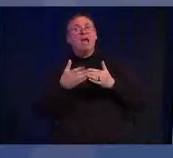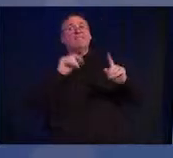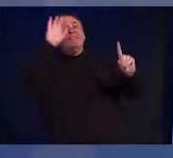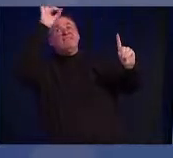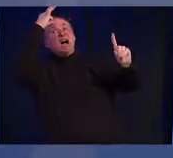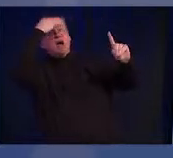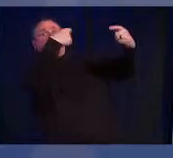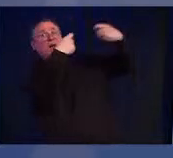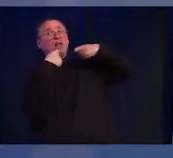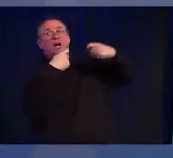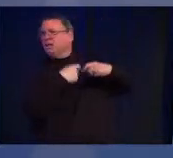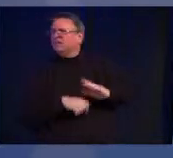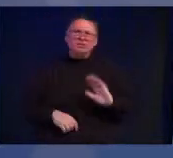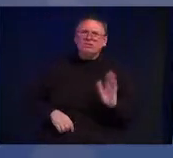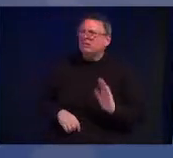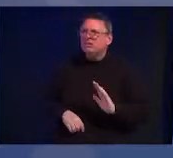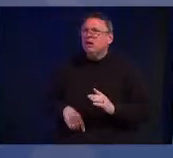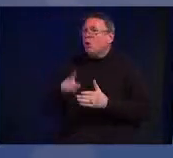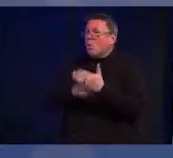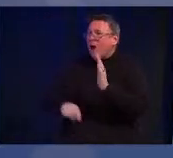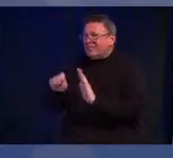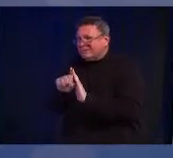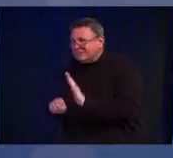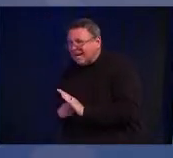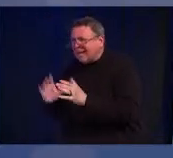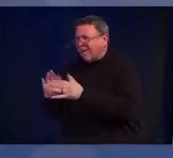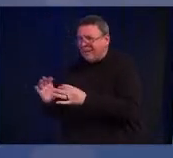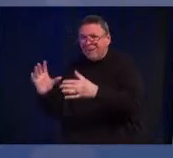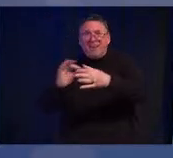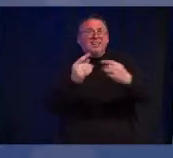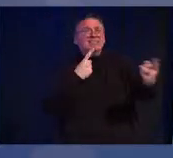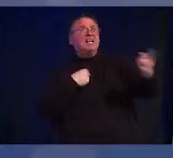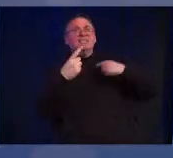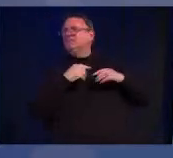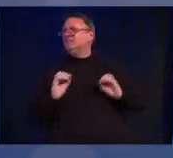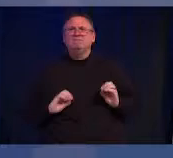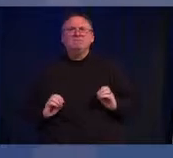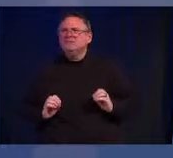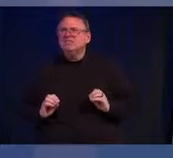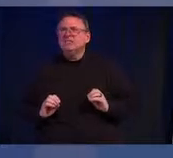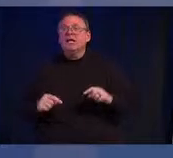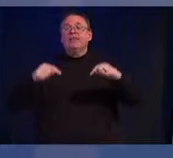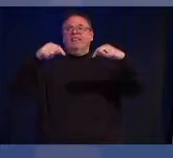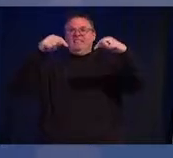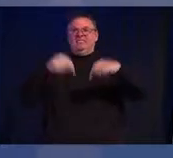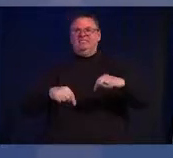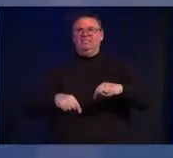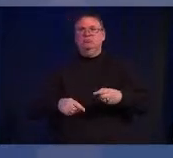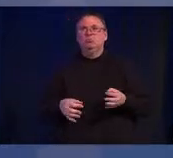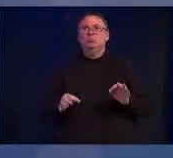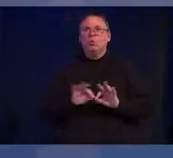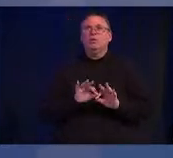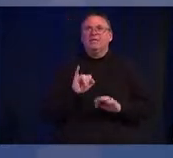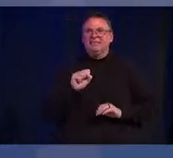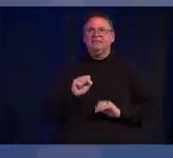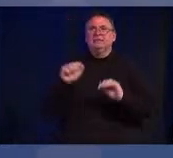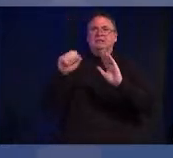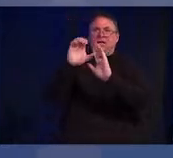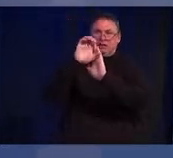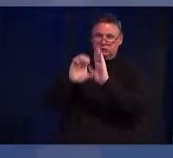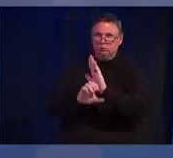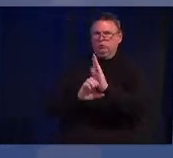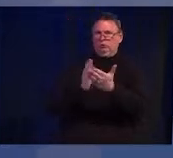says. It doesn't matter what the state government says. This is something that is a constitutional right